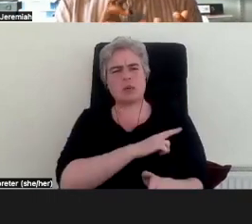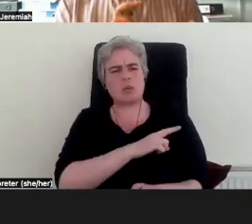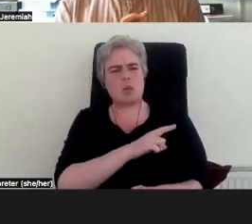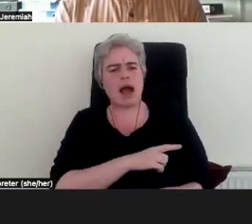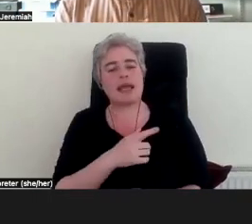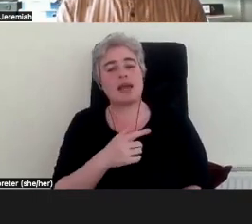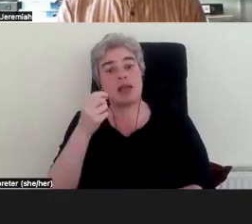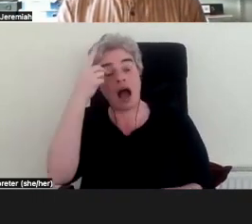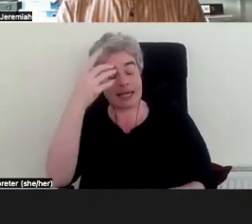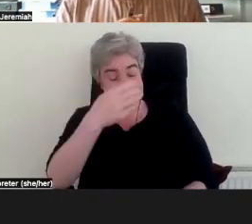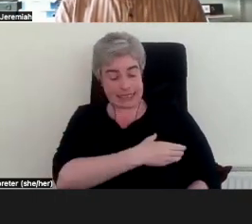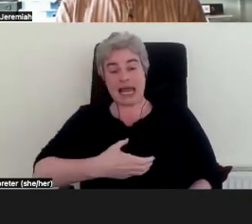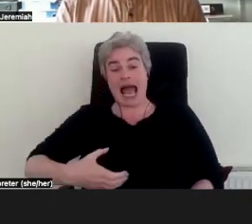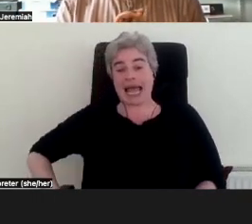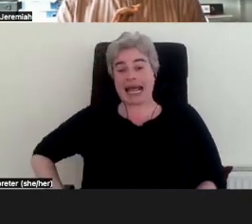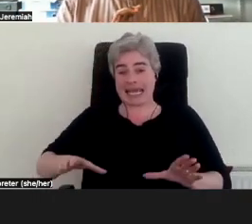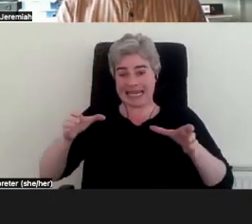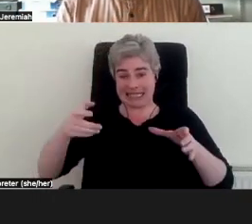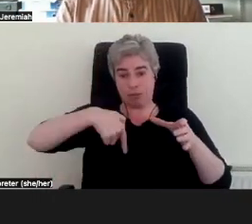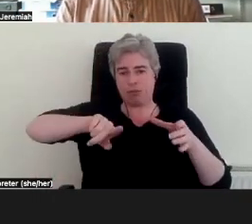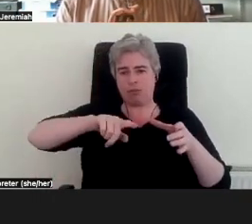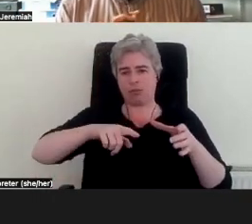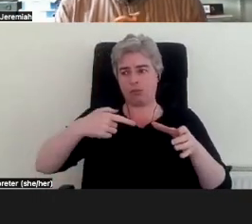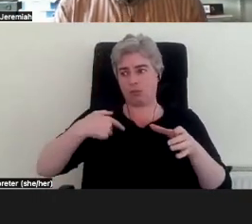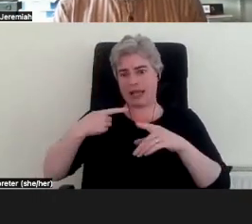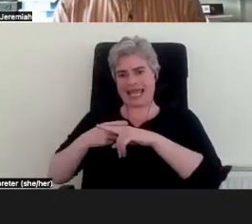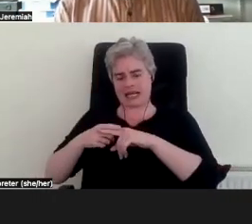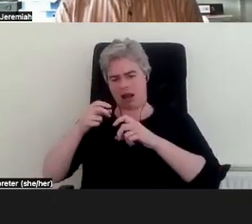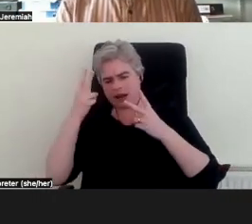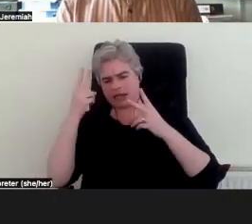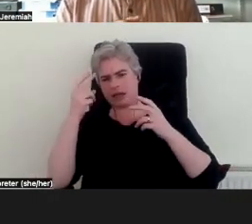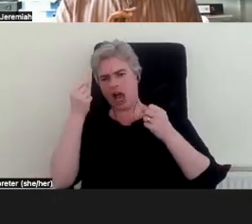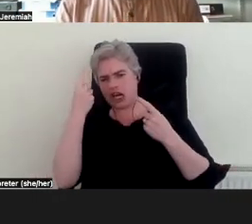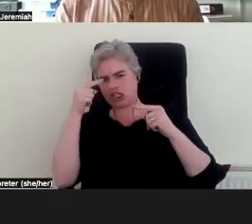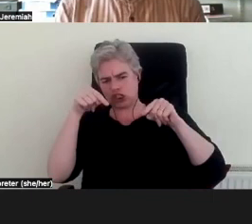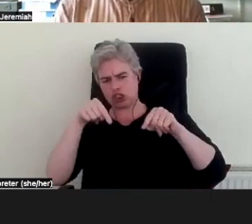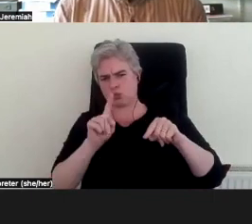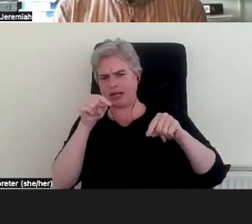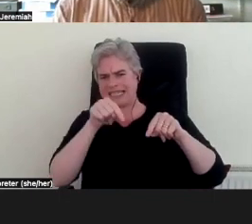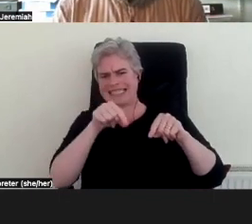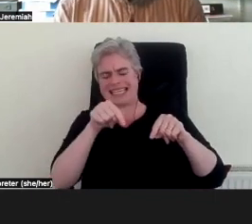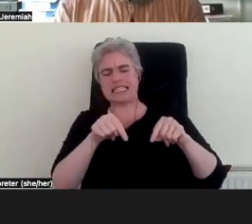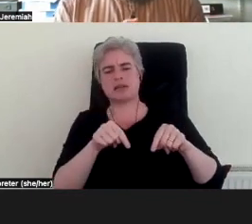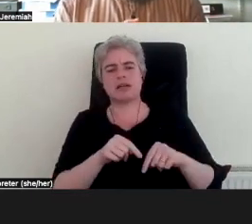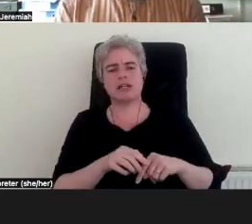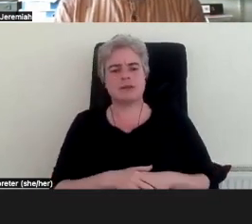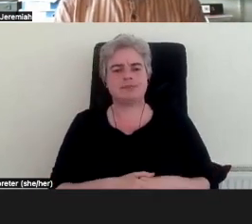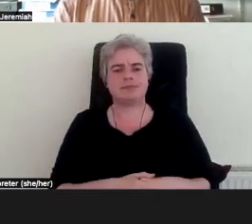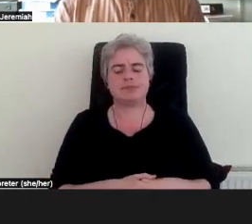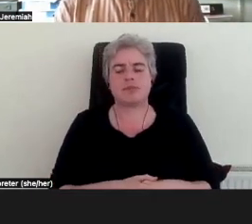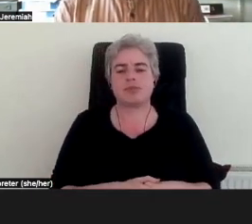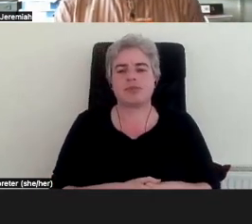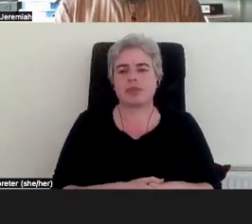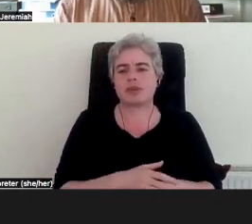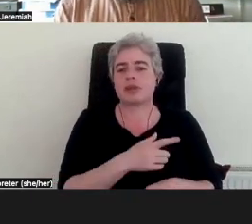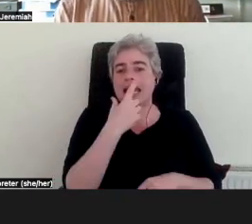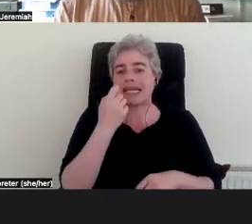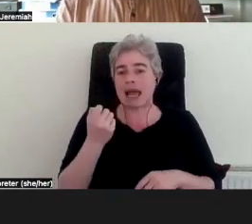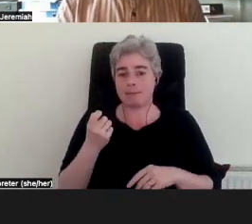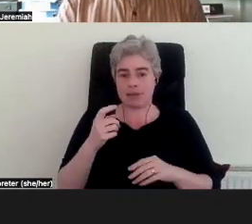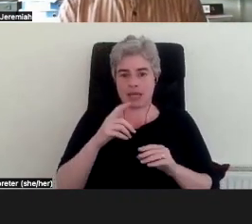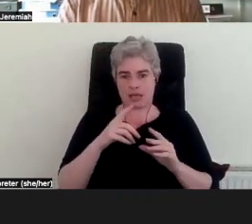Anglicanism, as it was understood within England, within Church of England at that point in time, can be